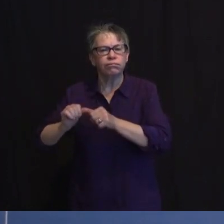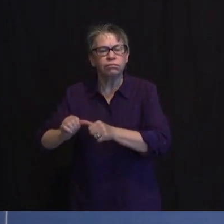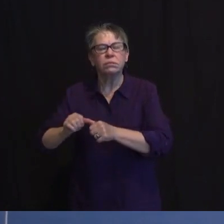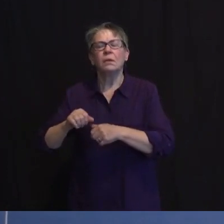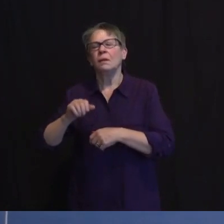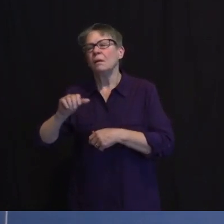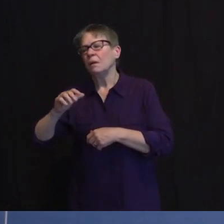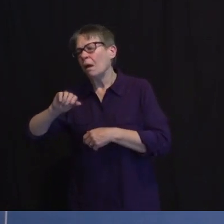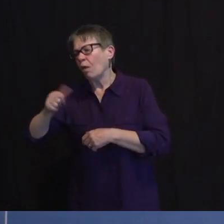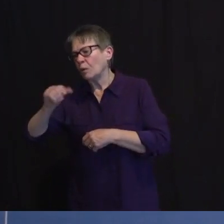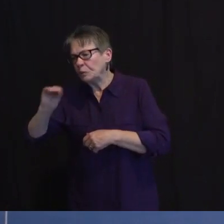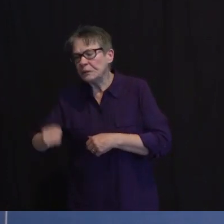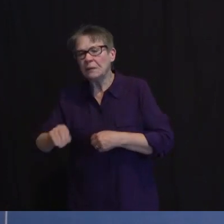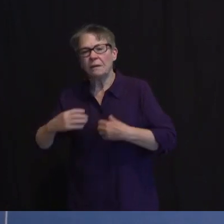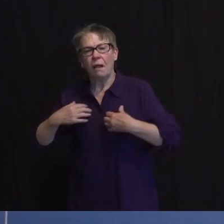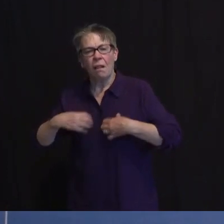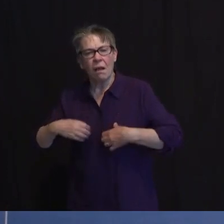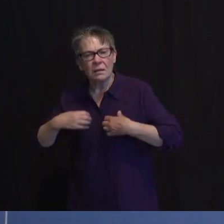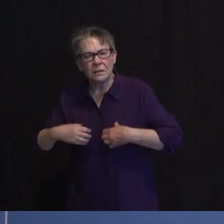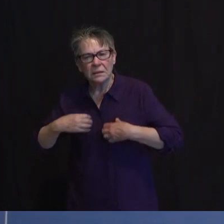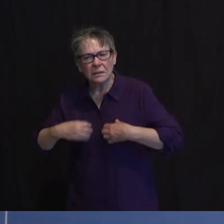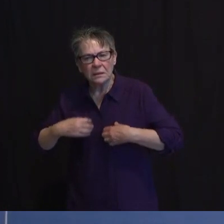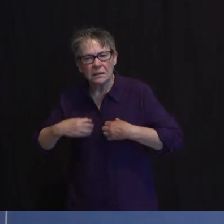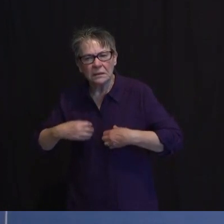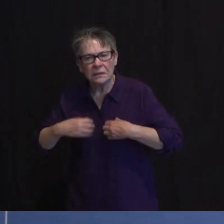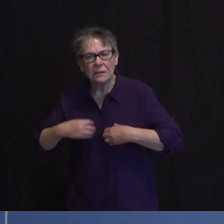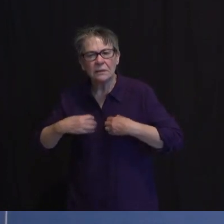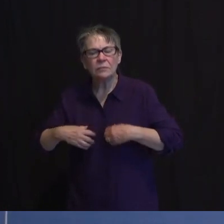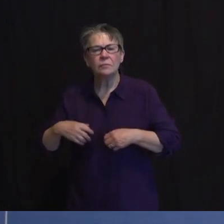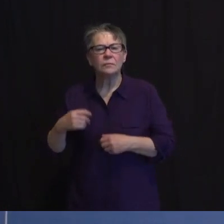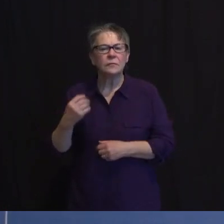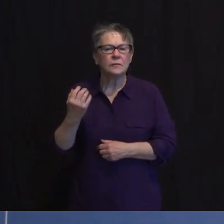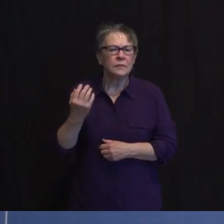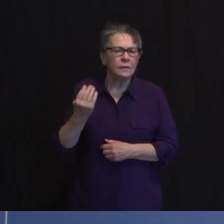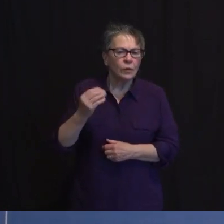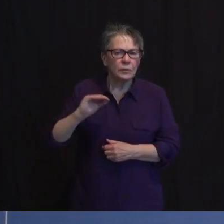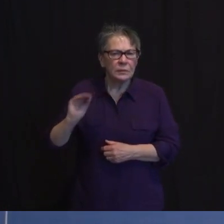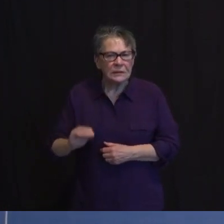14.6% chronic renal, 13.6% neurological disability,